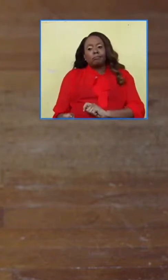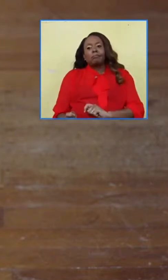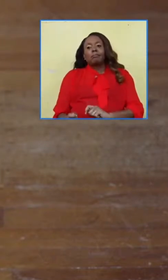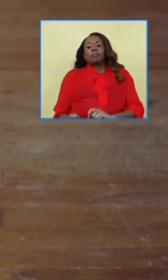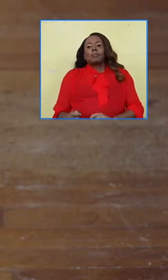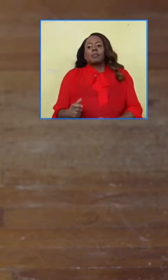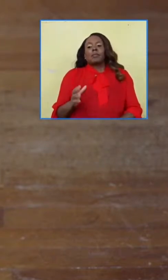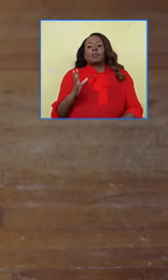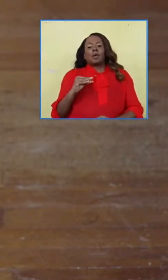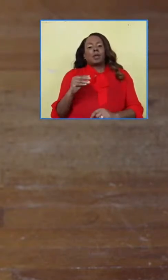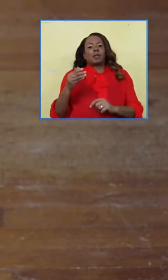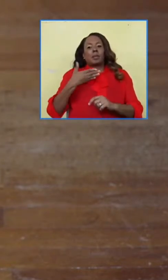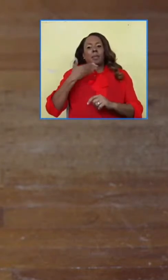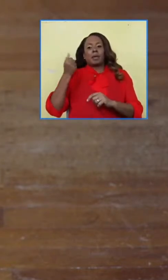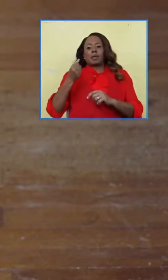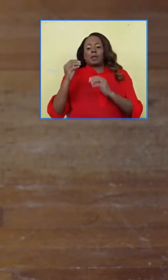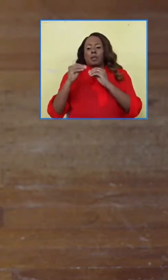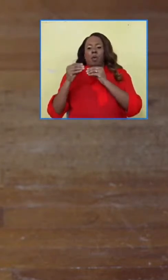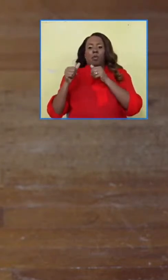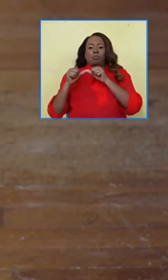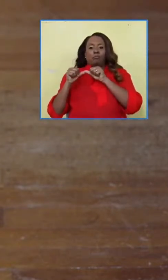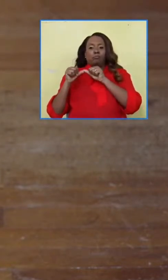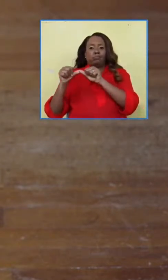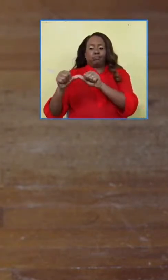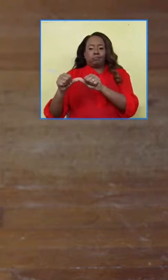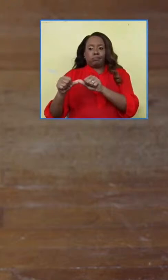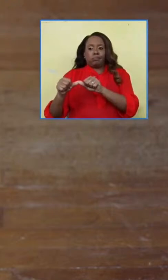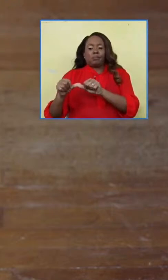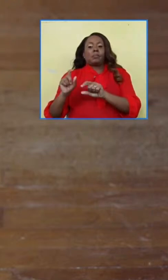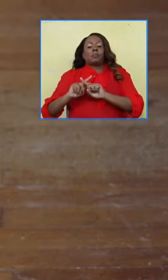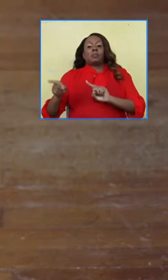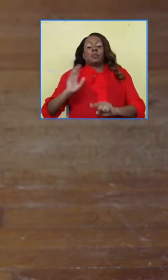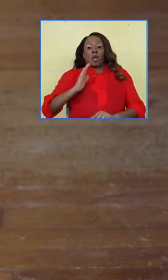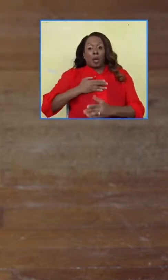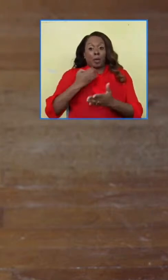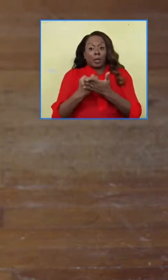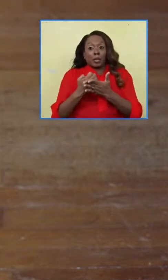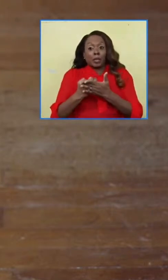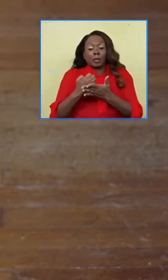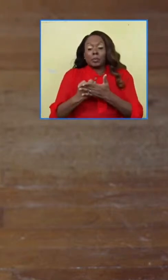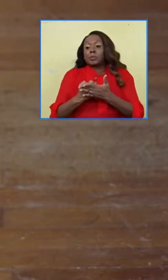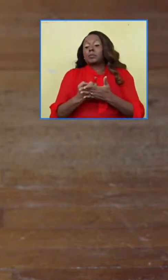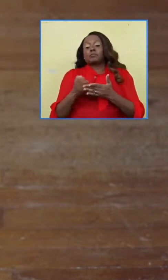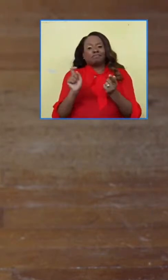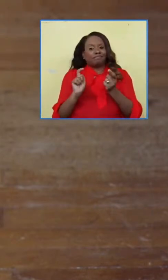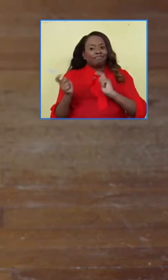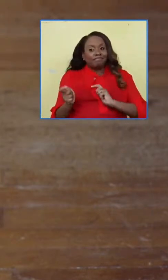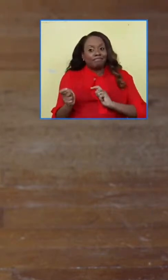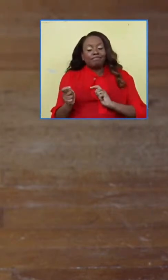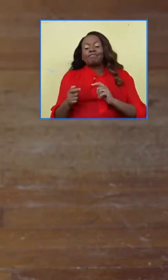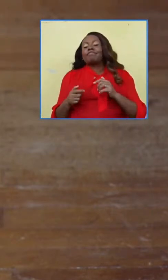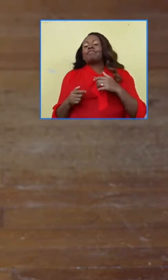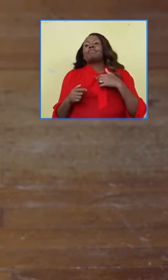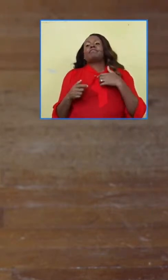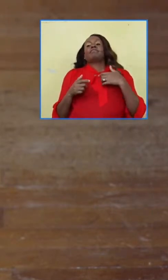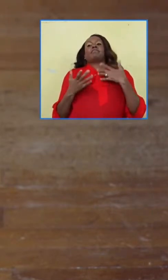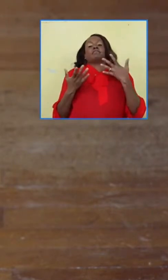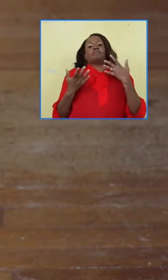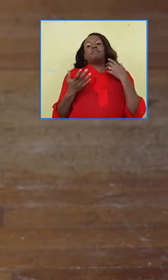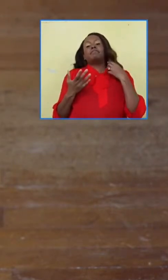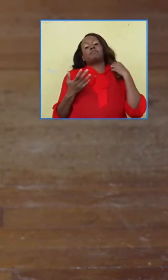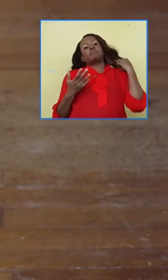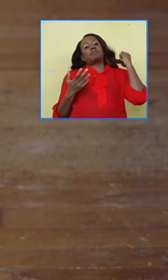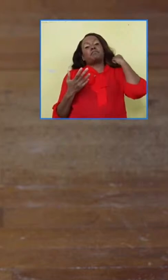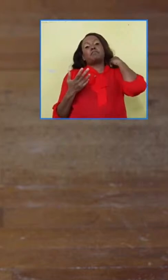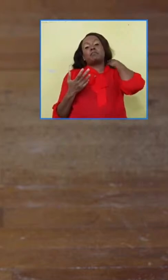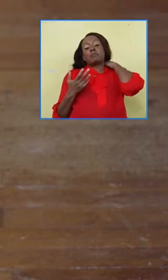the medium term. Unfortunately, the economy and the population have not cooperated as we would have liked.